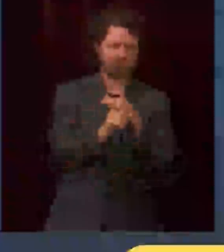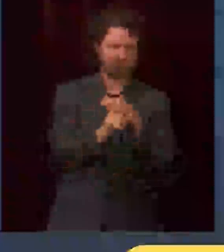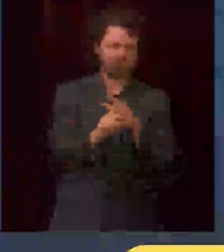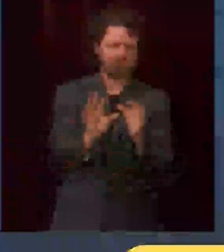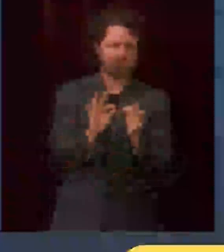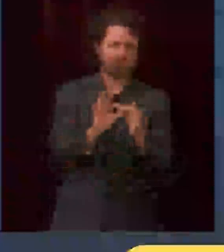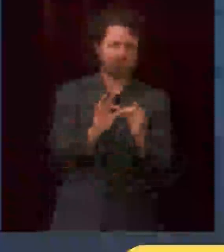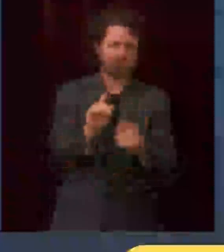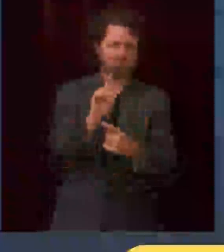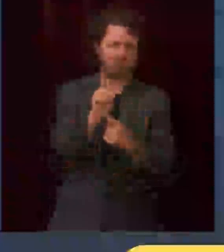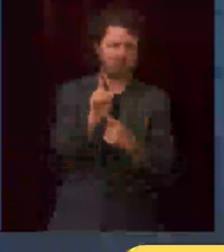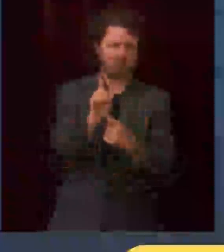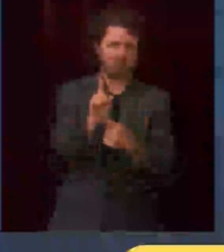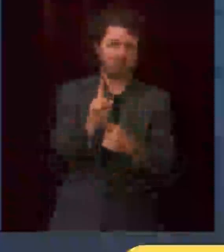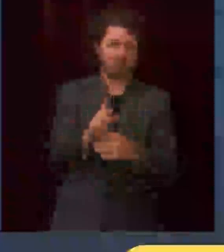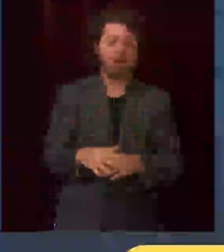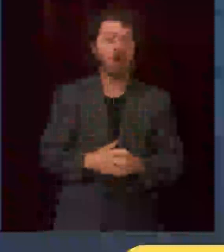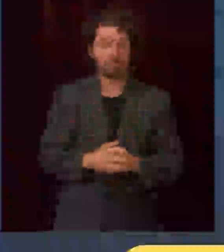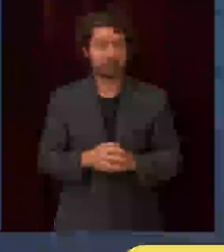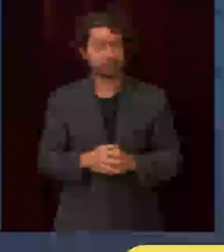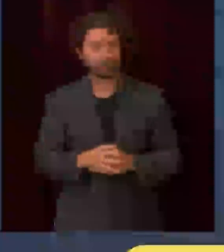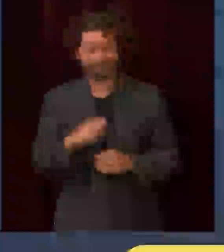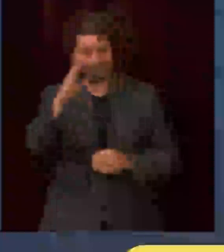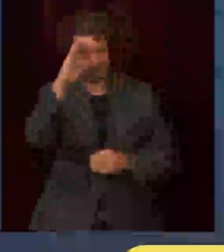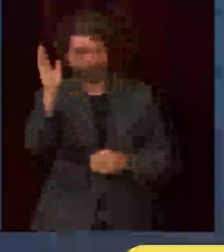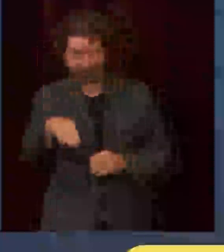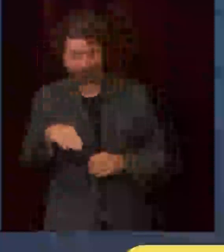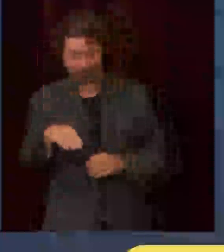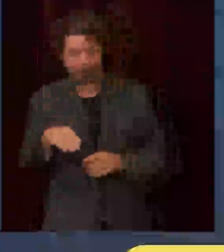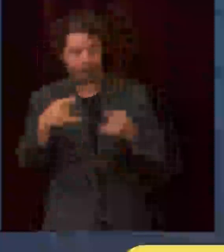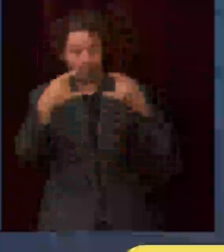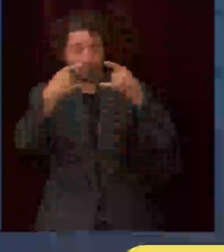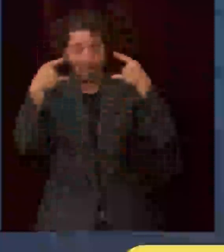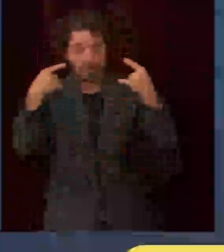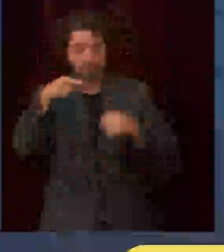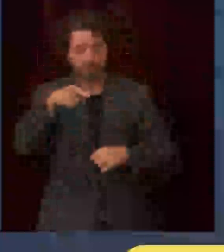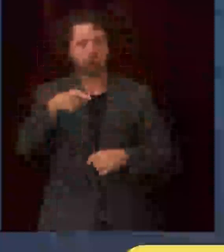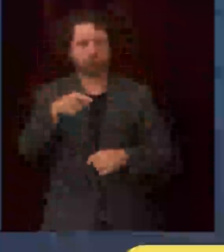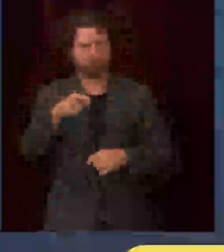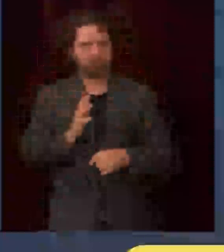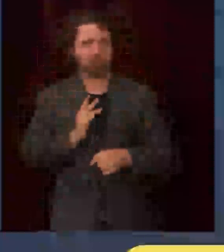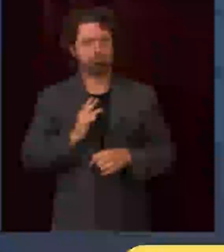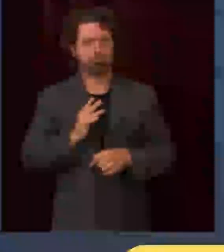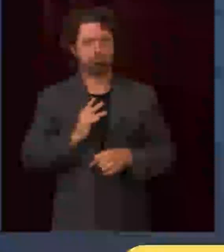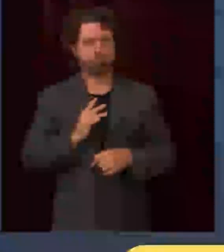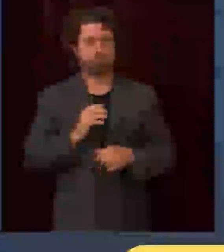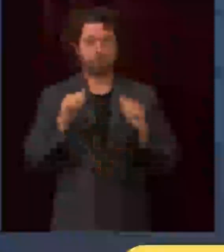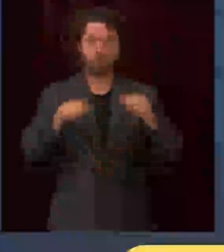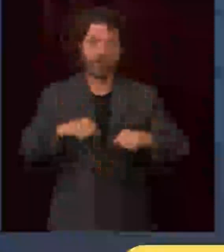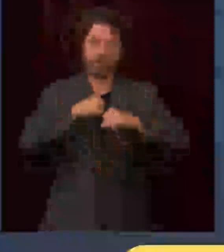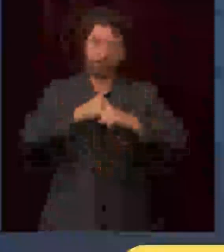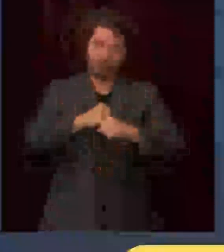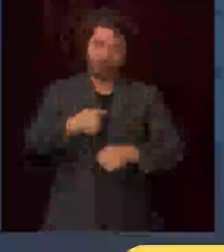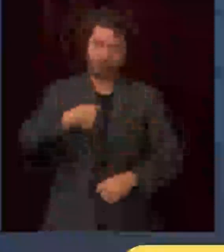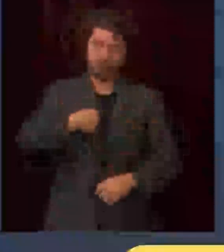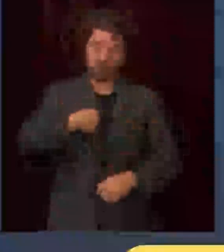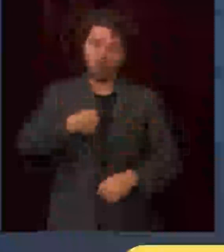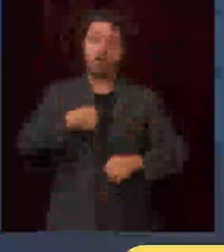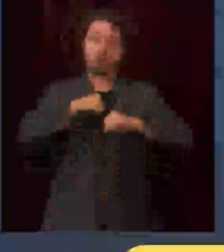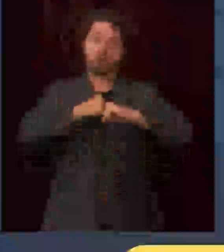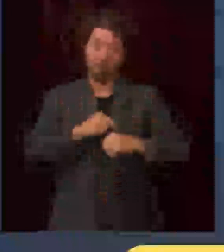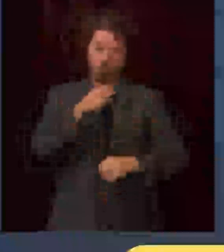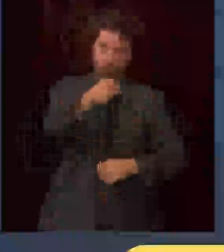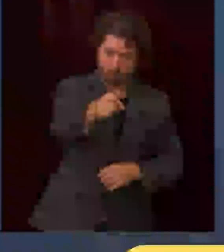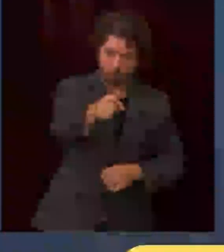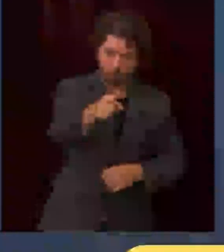facial coverings can be very effective in protecting the other person. When I wear it, it can protect you. And